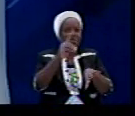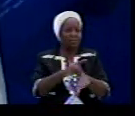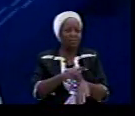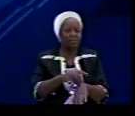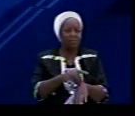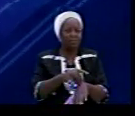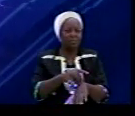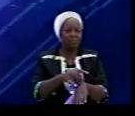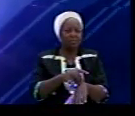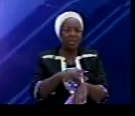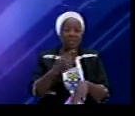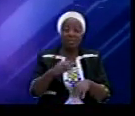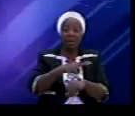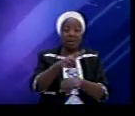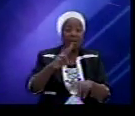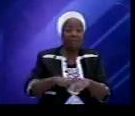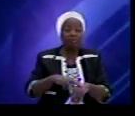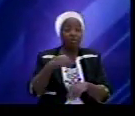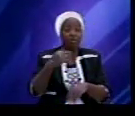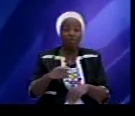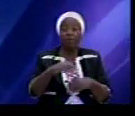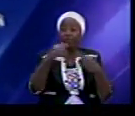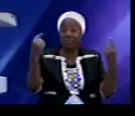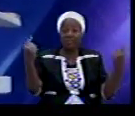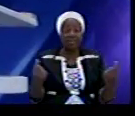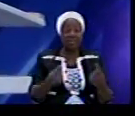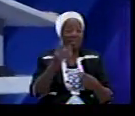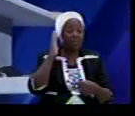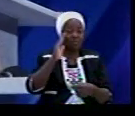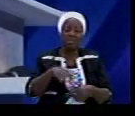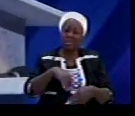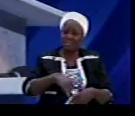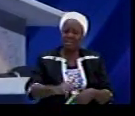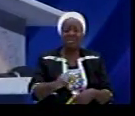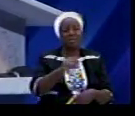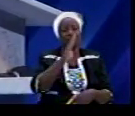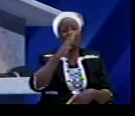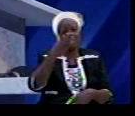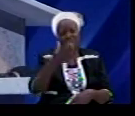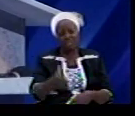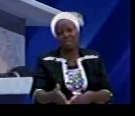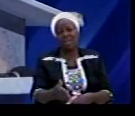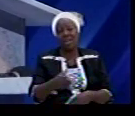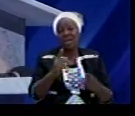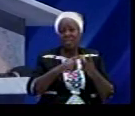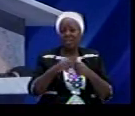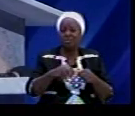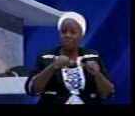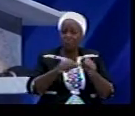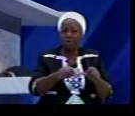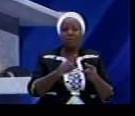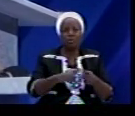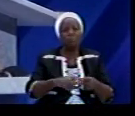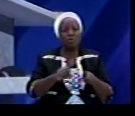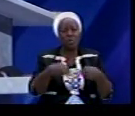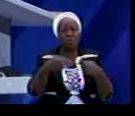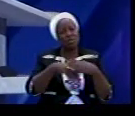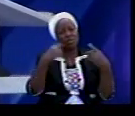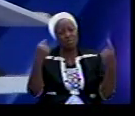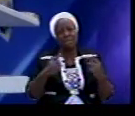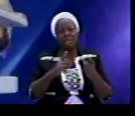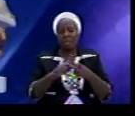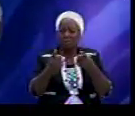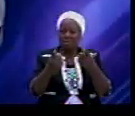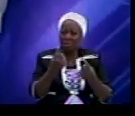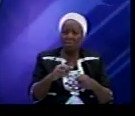the nature of sin will still pull him down. He'll still keep on committing sin. And they'll be coming and